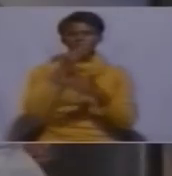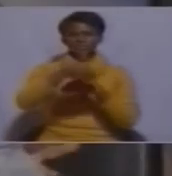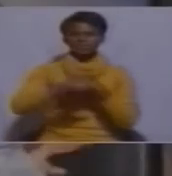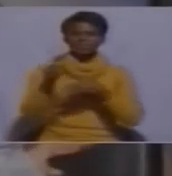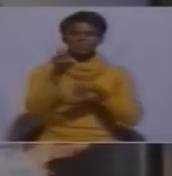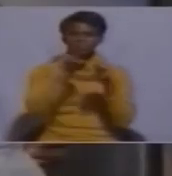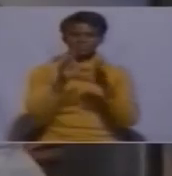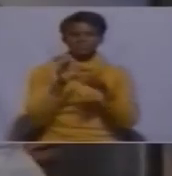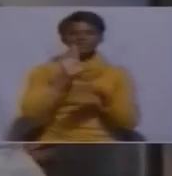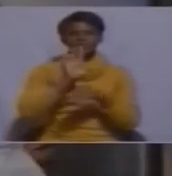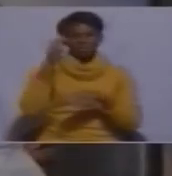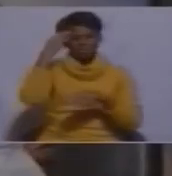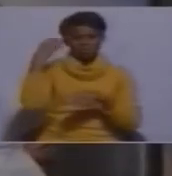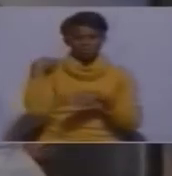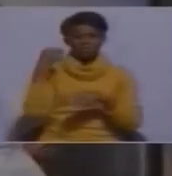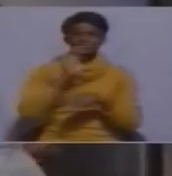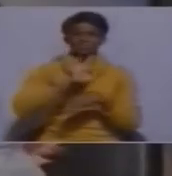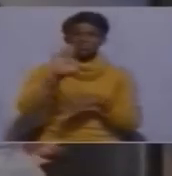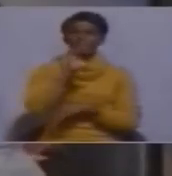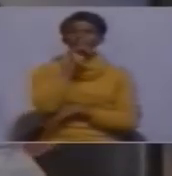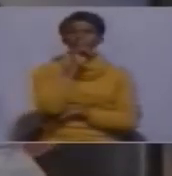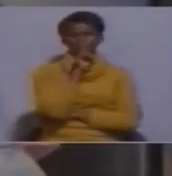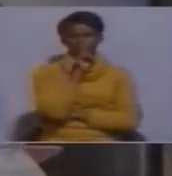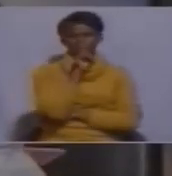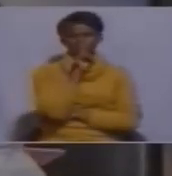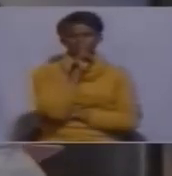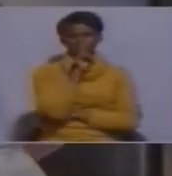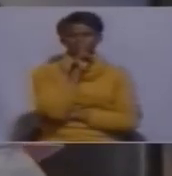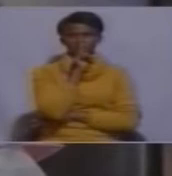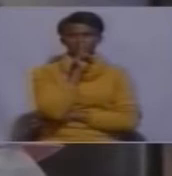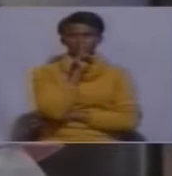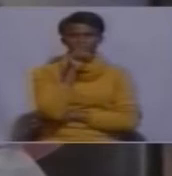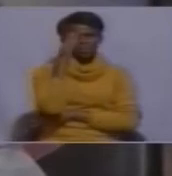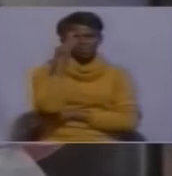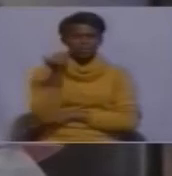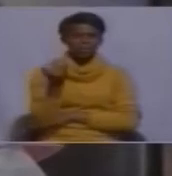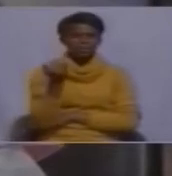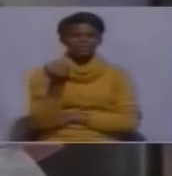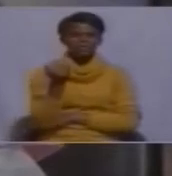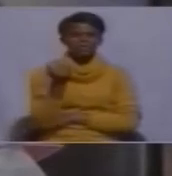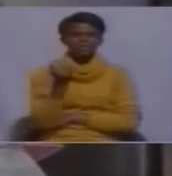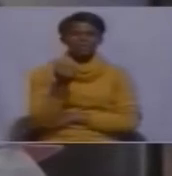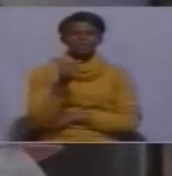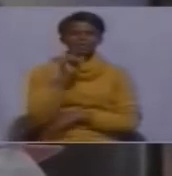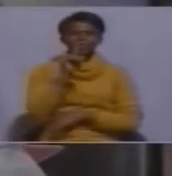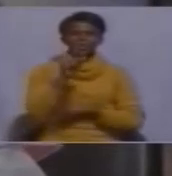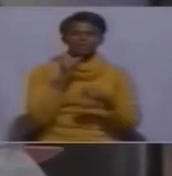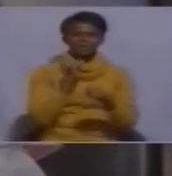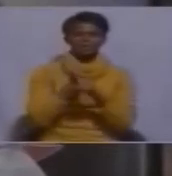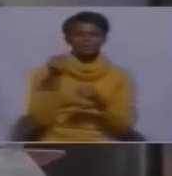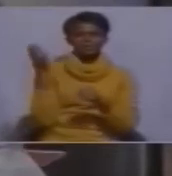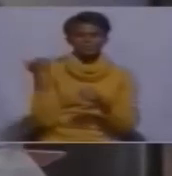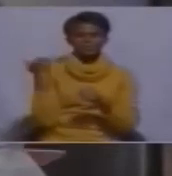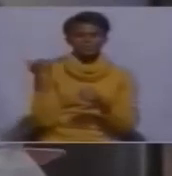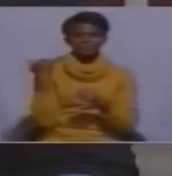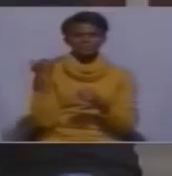is relatively a quiet one, and you were appointed to the office slightly almost a year ago. Yeah,